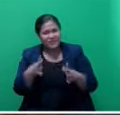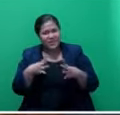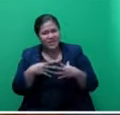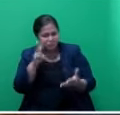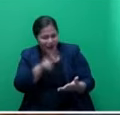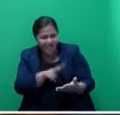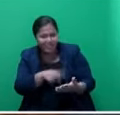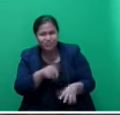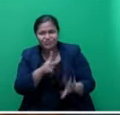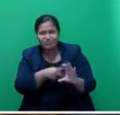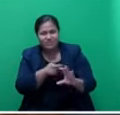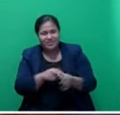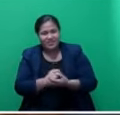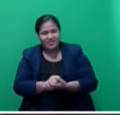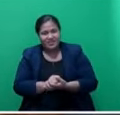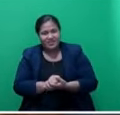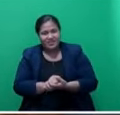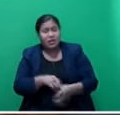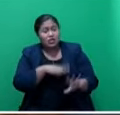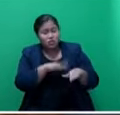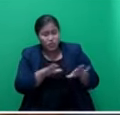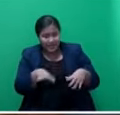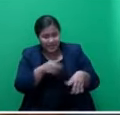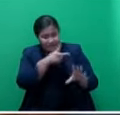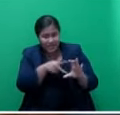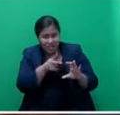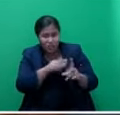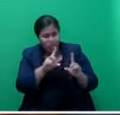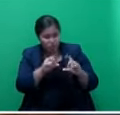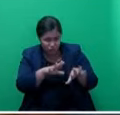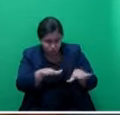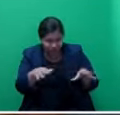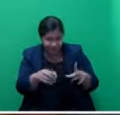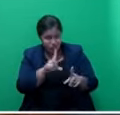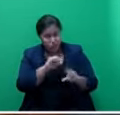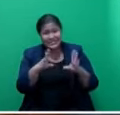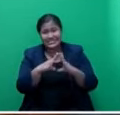pornography. Children are taking videos of children engaging in sexual acts and sharing it